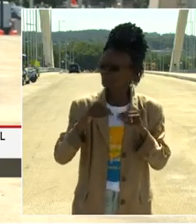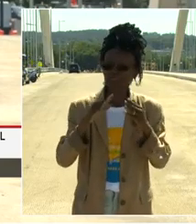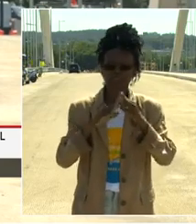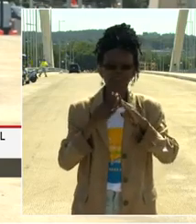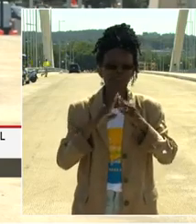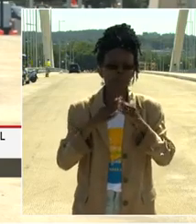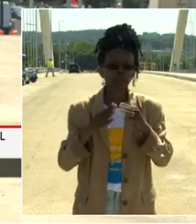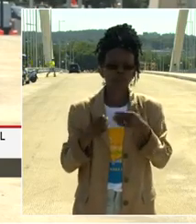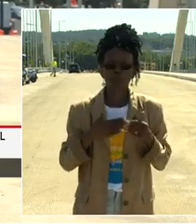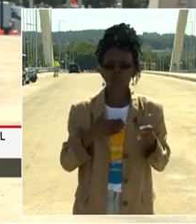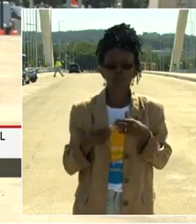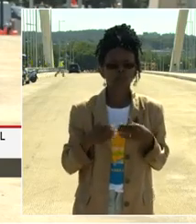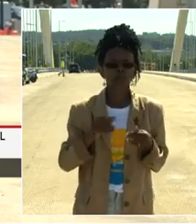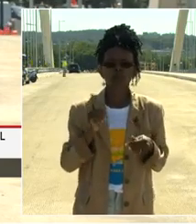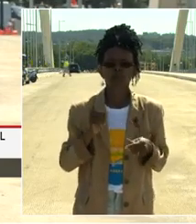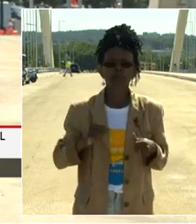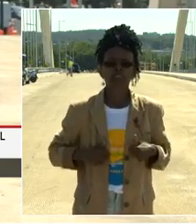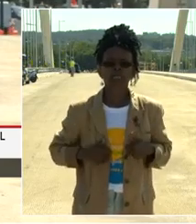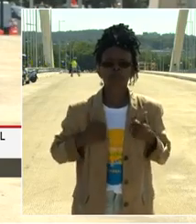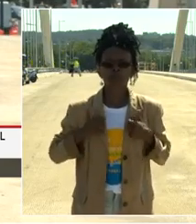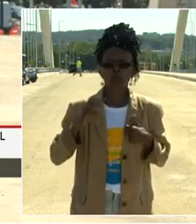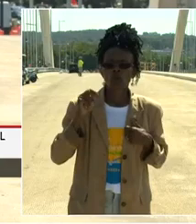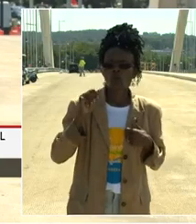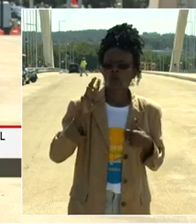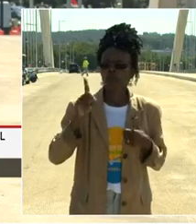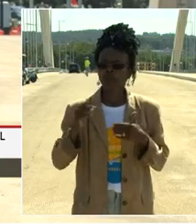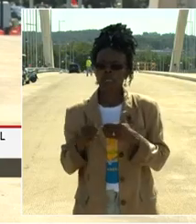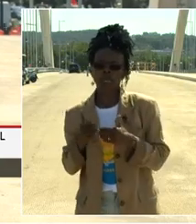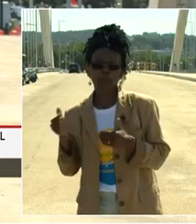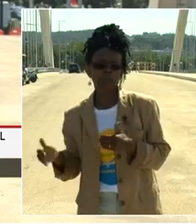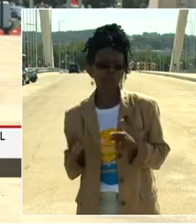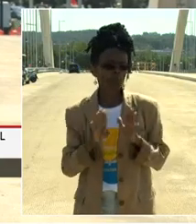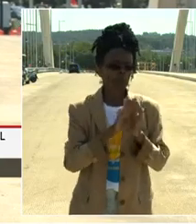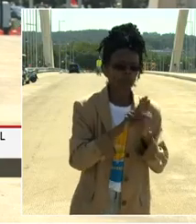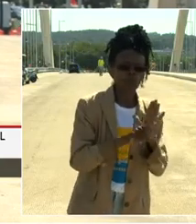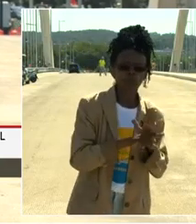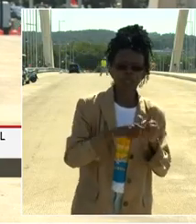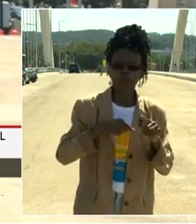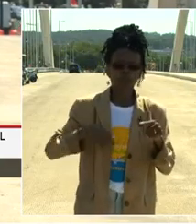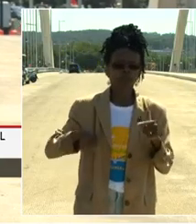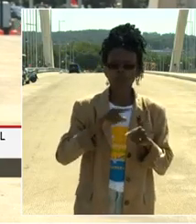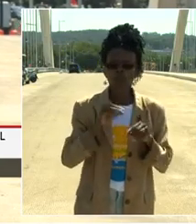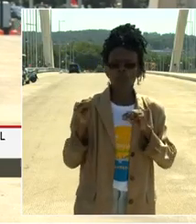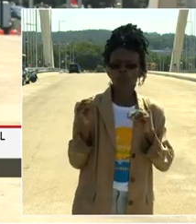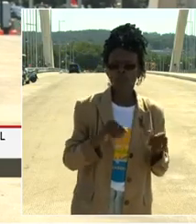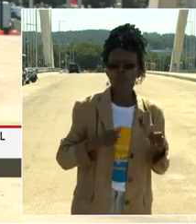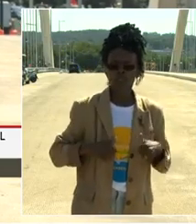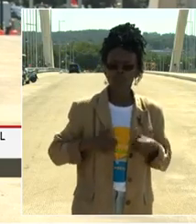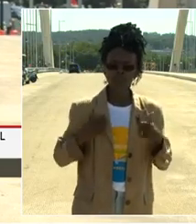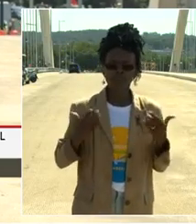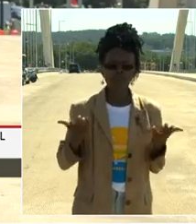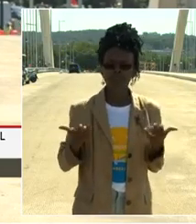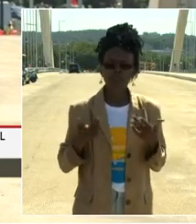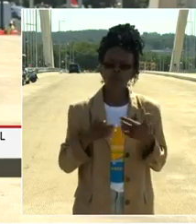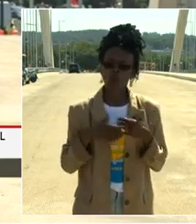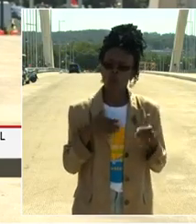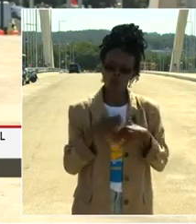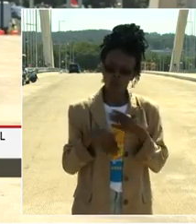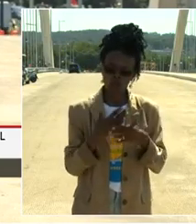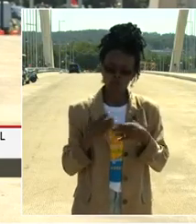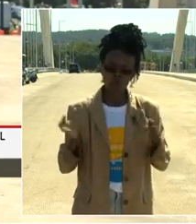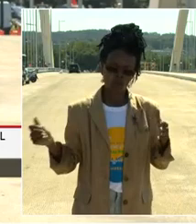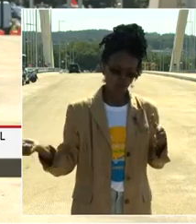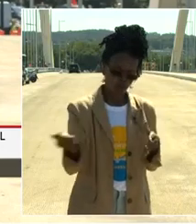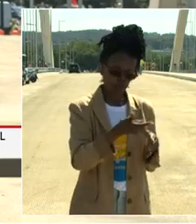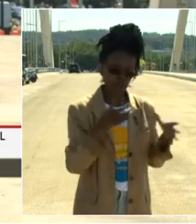what ward, what neighborhood, what background, how long you've been here, that we come together and we put